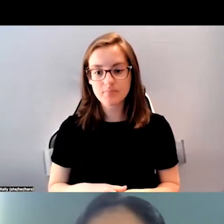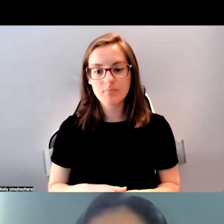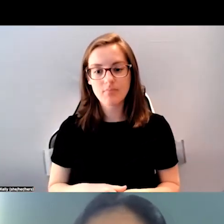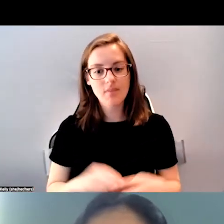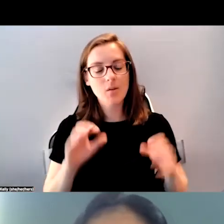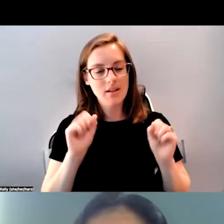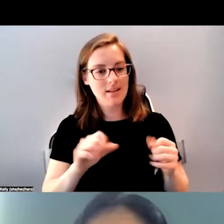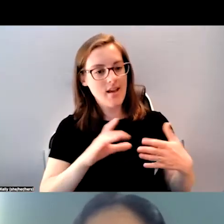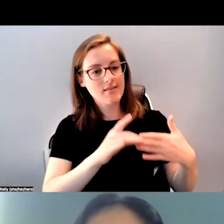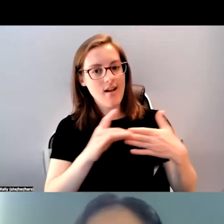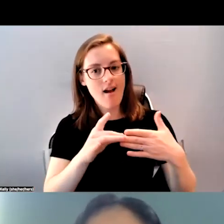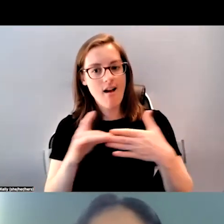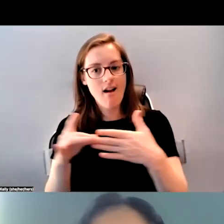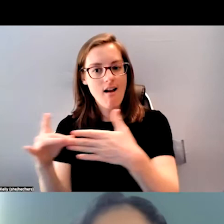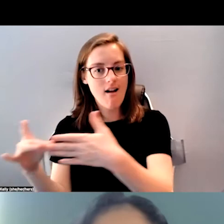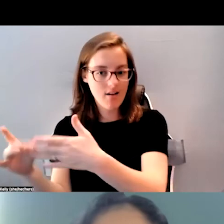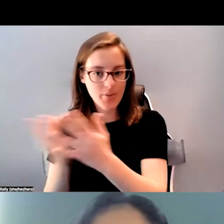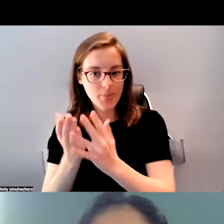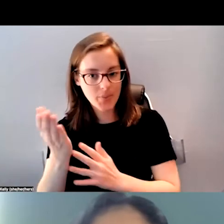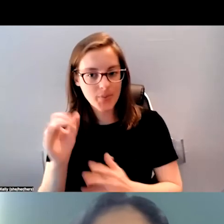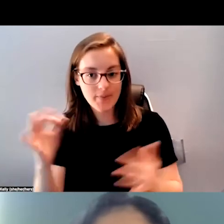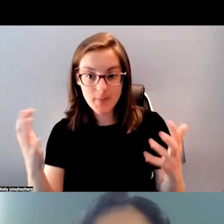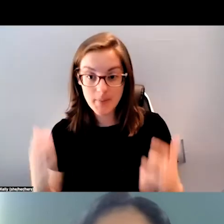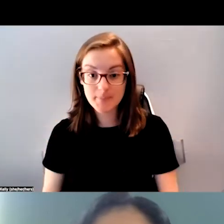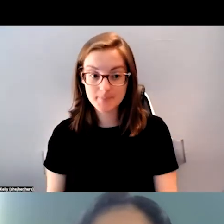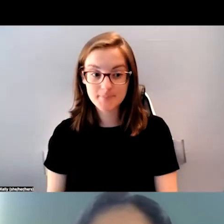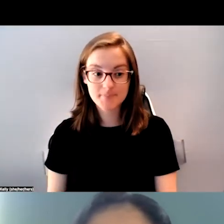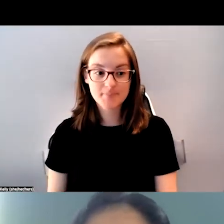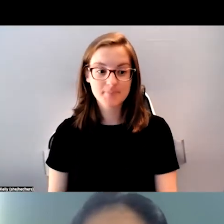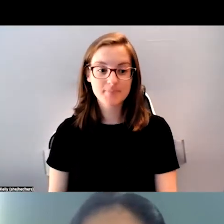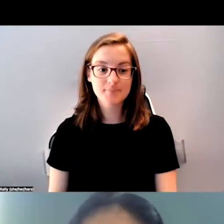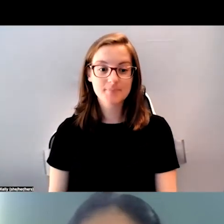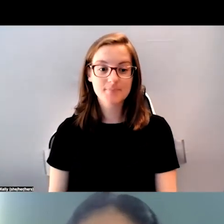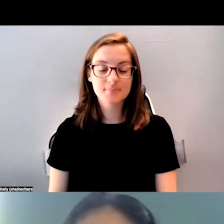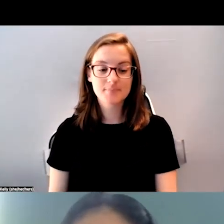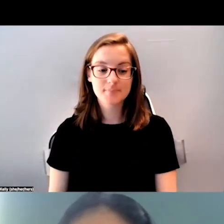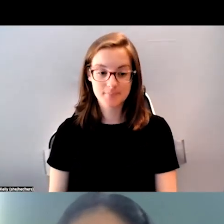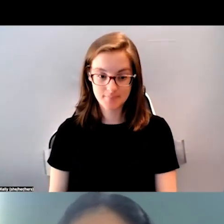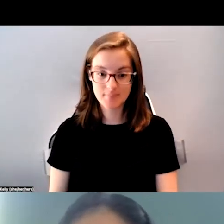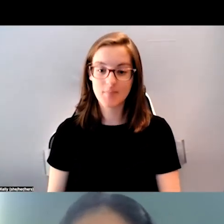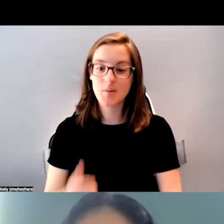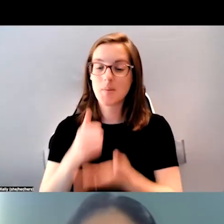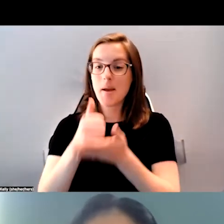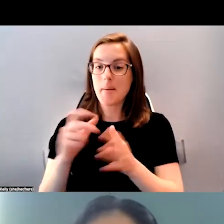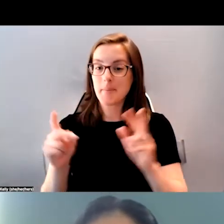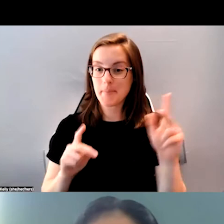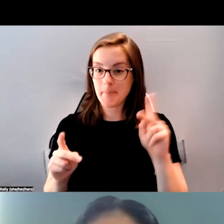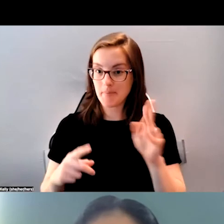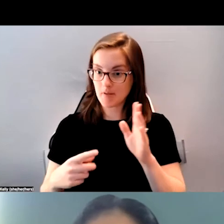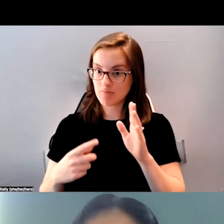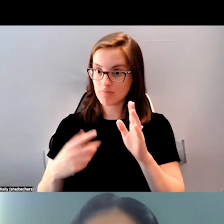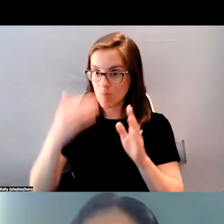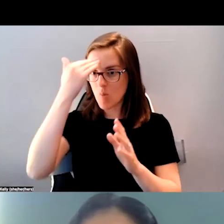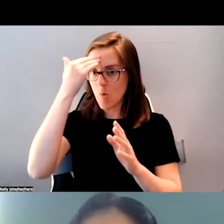whole process if you'd like us to be. We help people understand how to exercise their rights, as Kara mentioned. When people